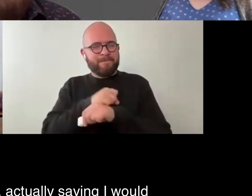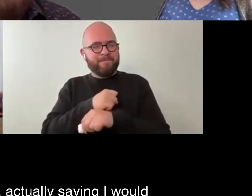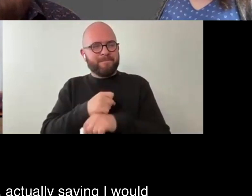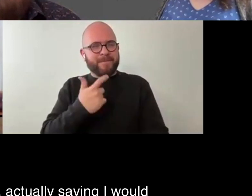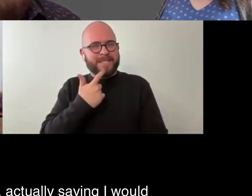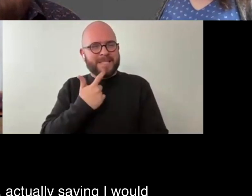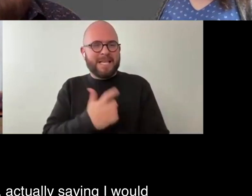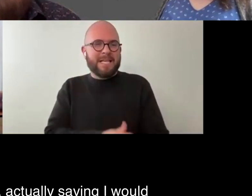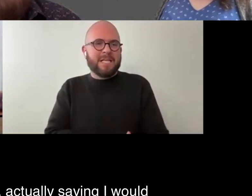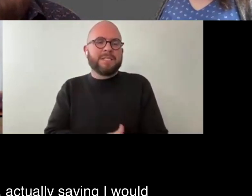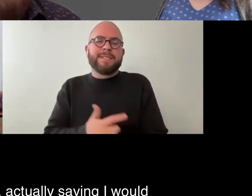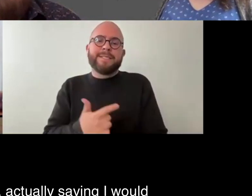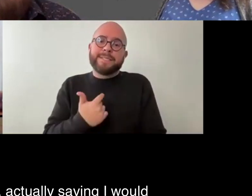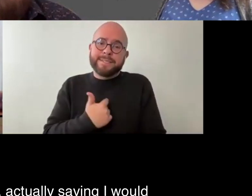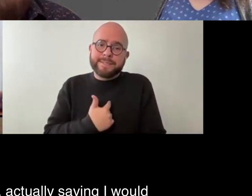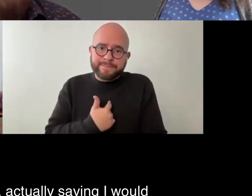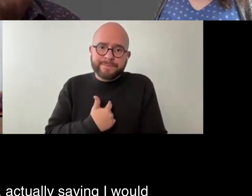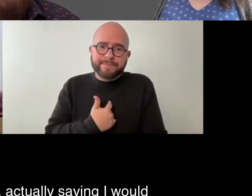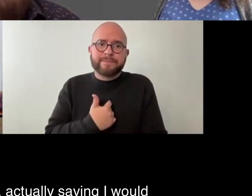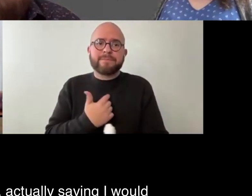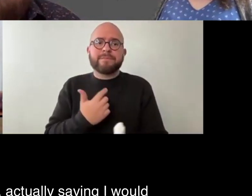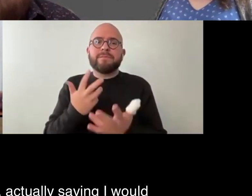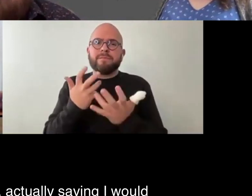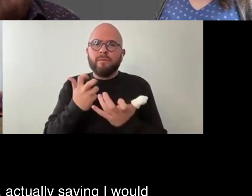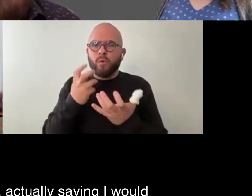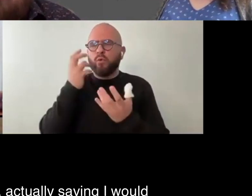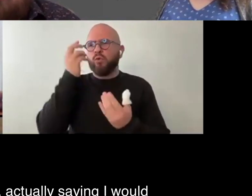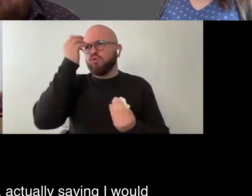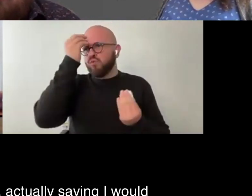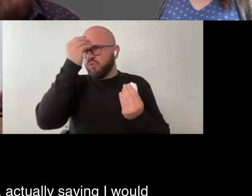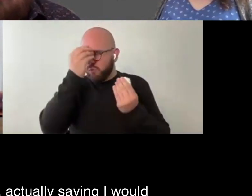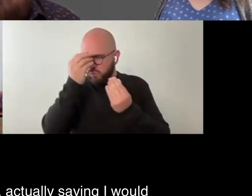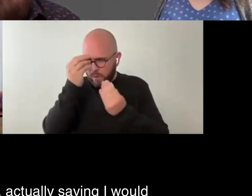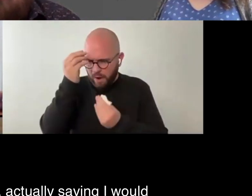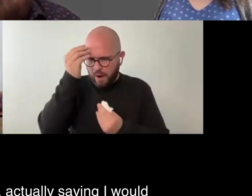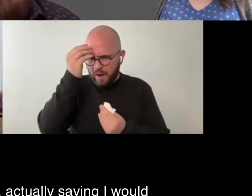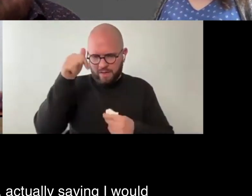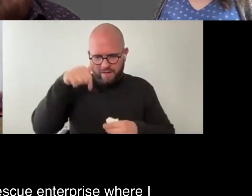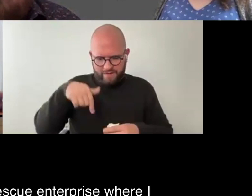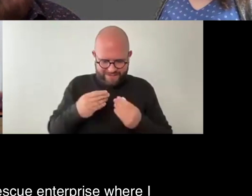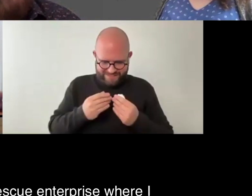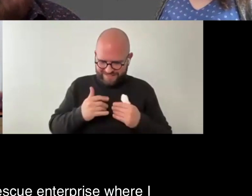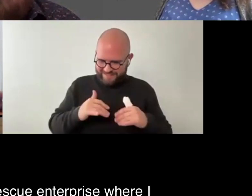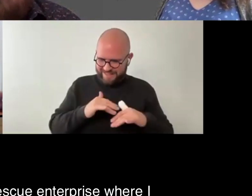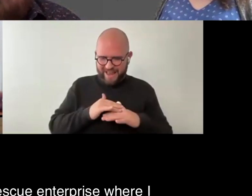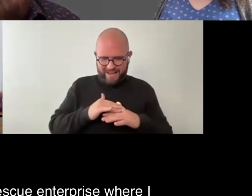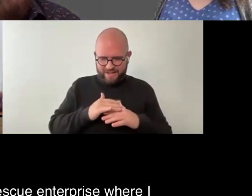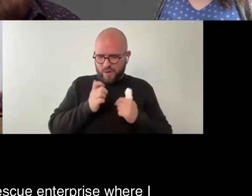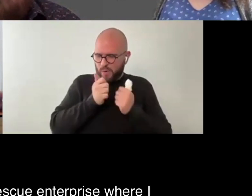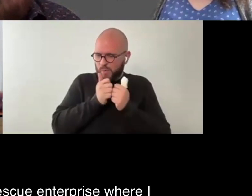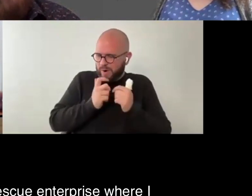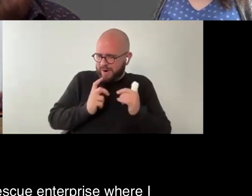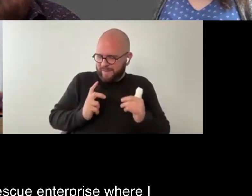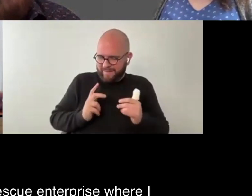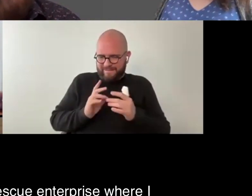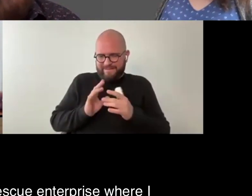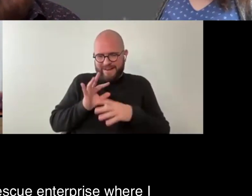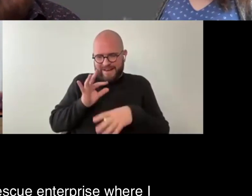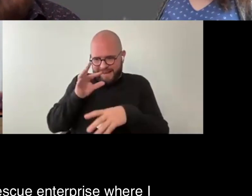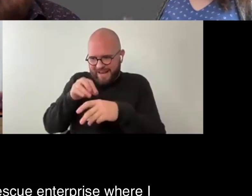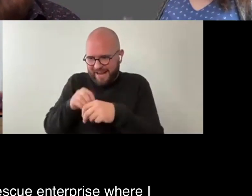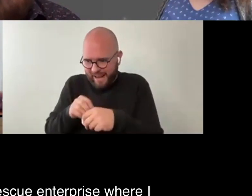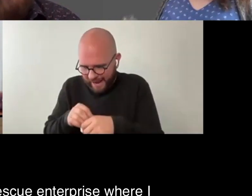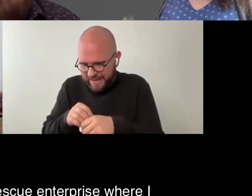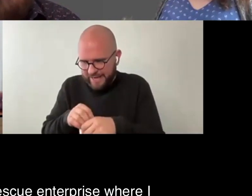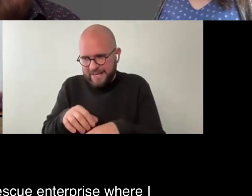I would like to dwell in this land without immediately engaging in a kind of